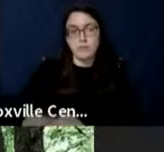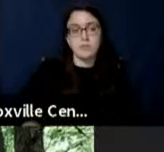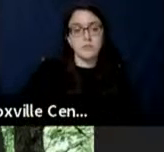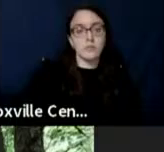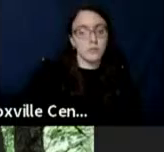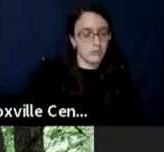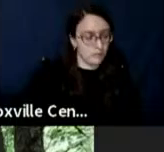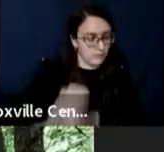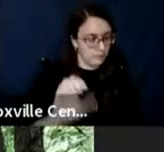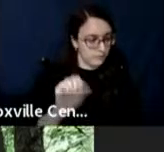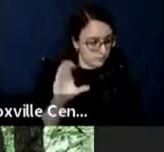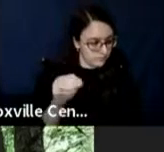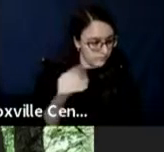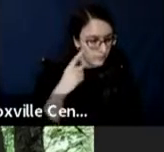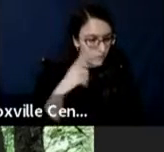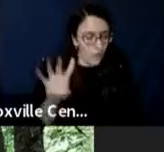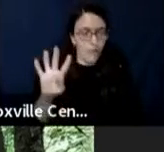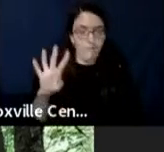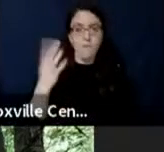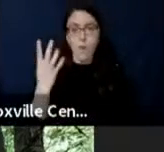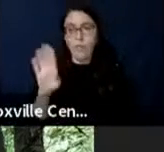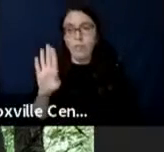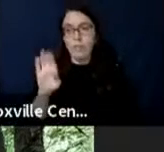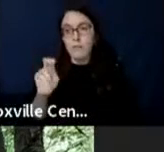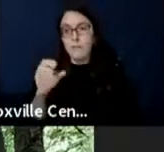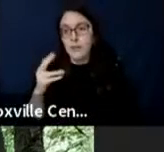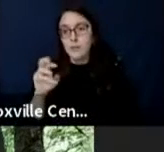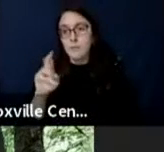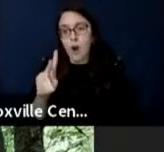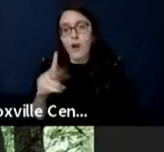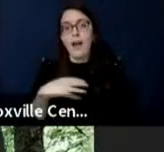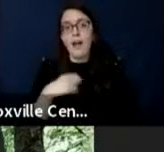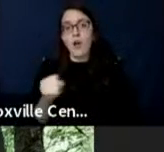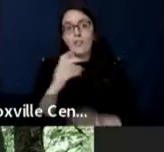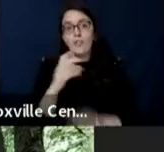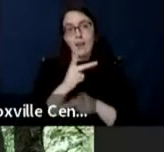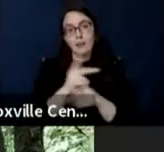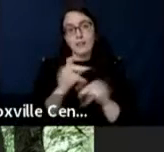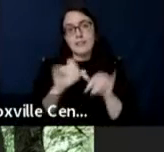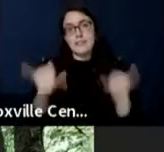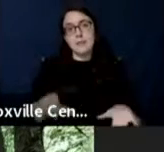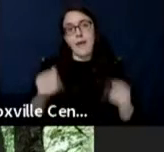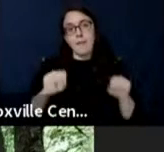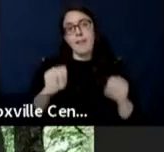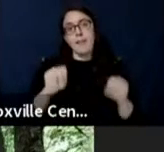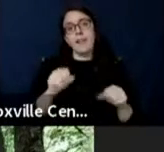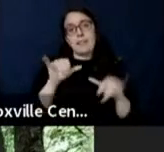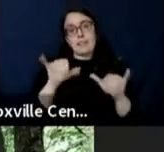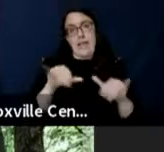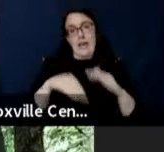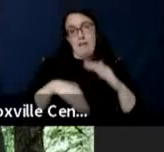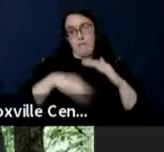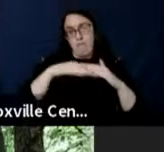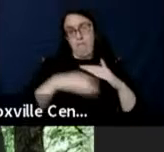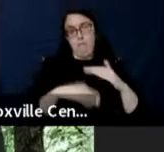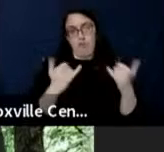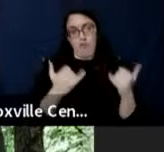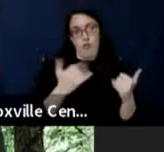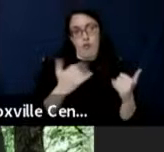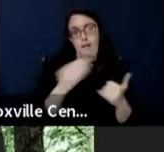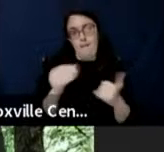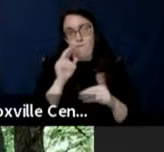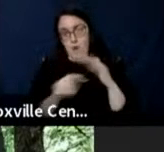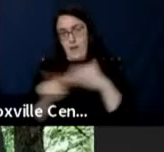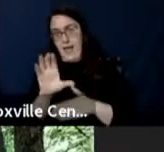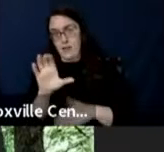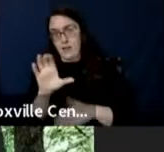So for our fourth benchmark, healthcare system capabilities remain within current and forecasted surge capacity. During this